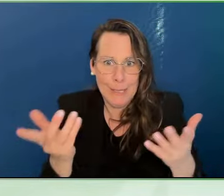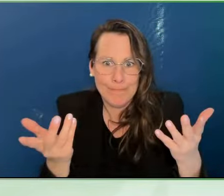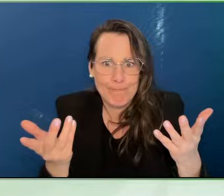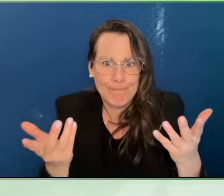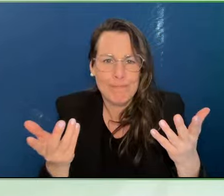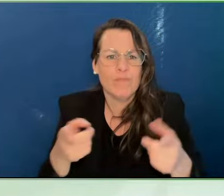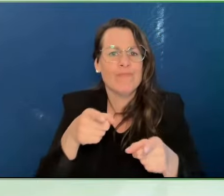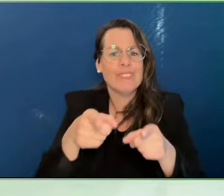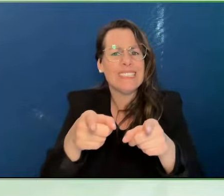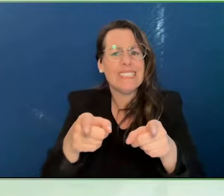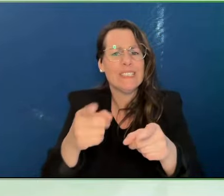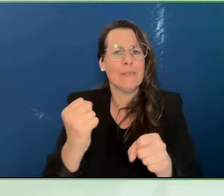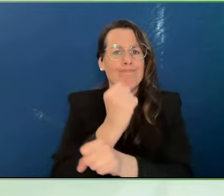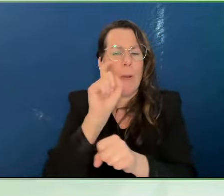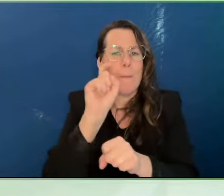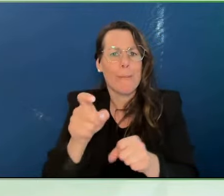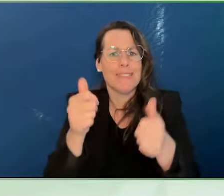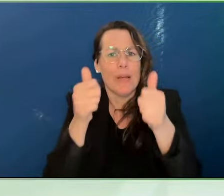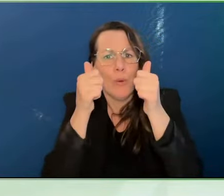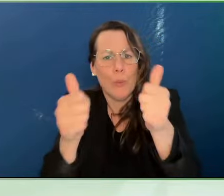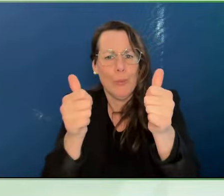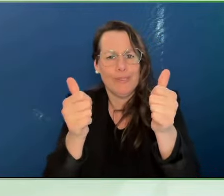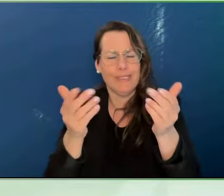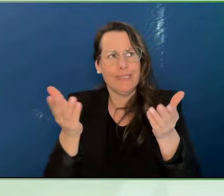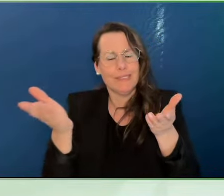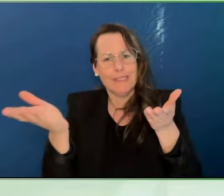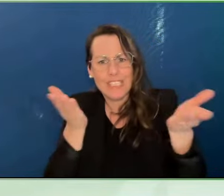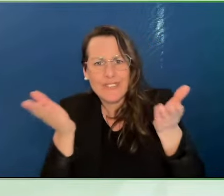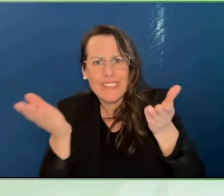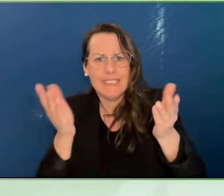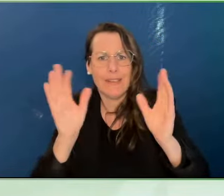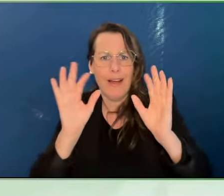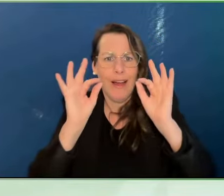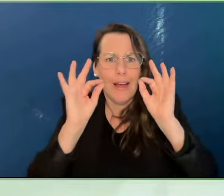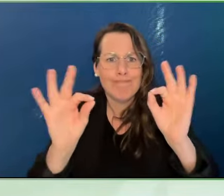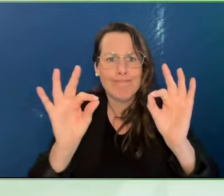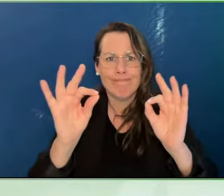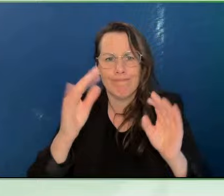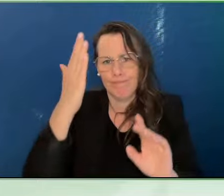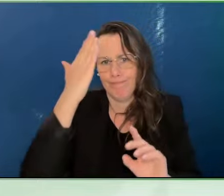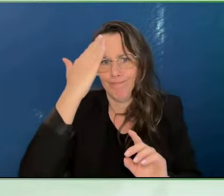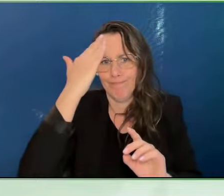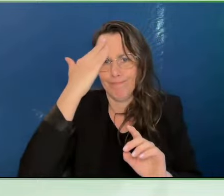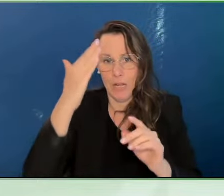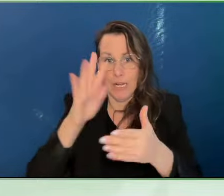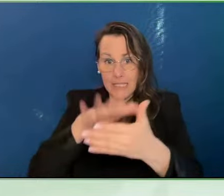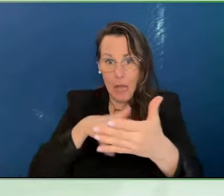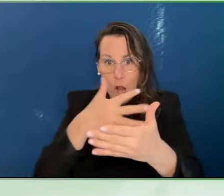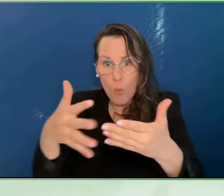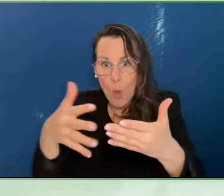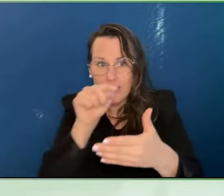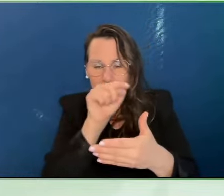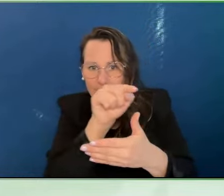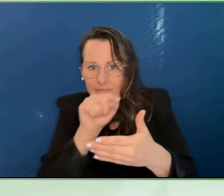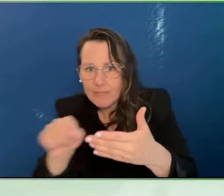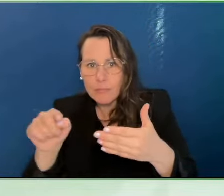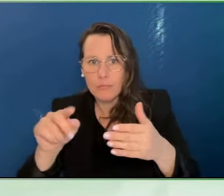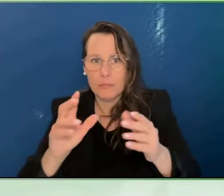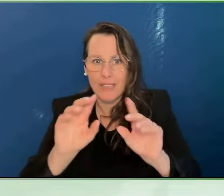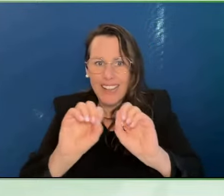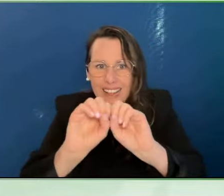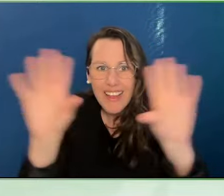accent sometimes does not apply. So we face a lot of challenges with accessibility, but what we do, and we also have